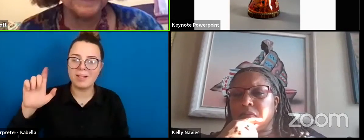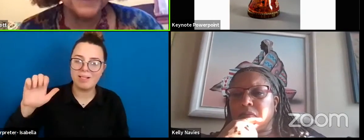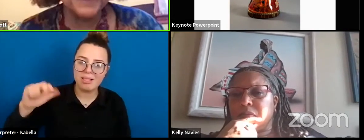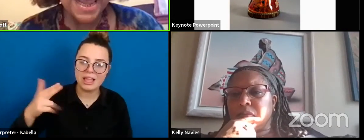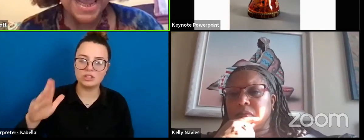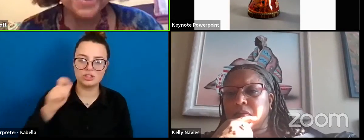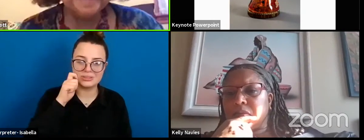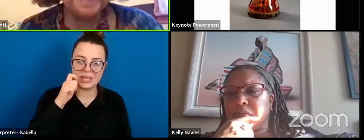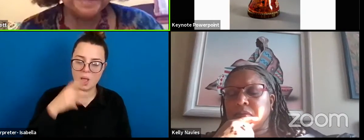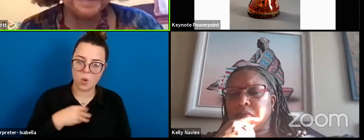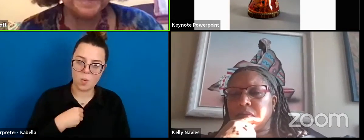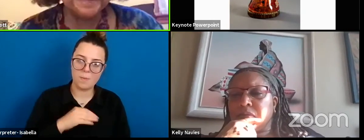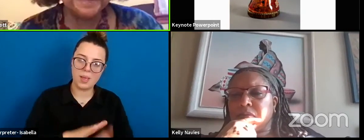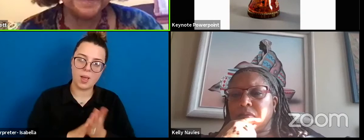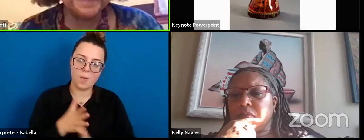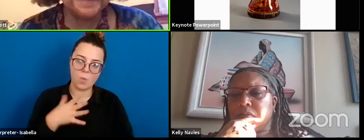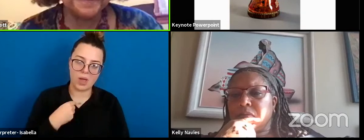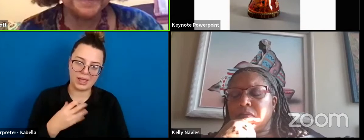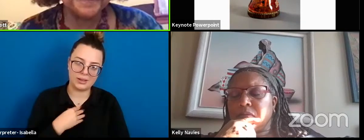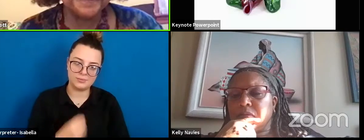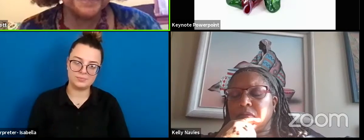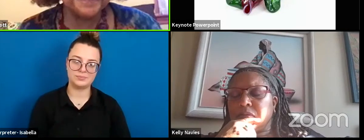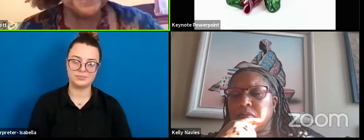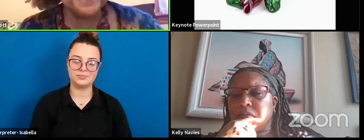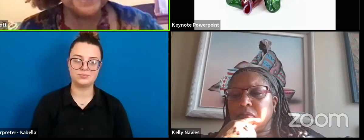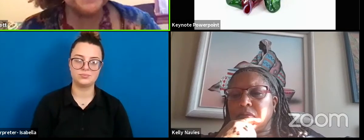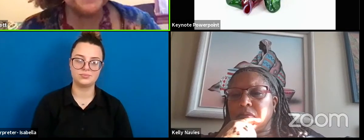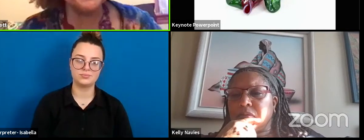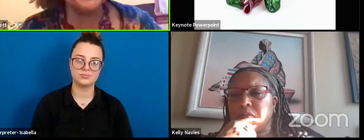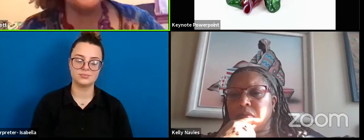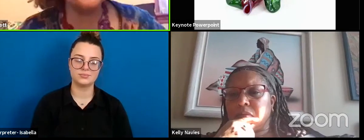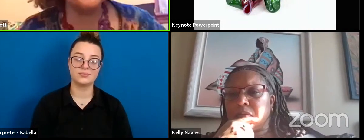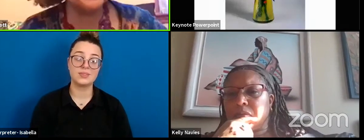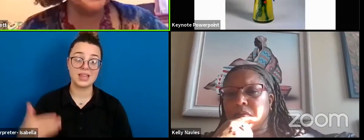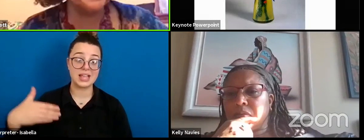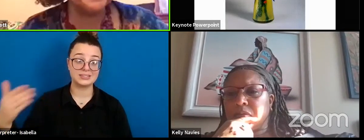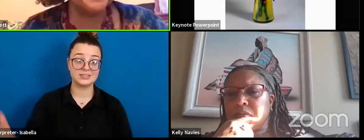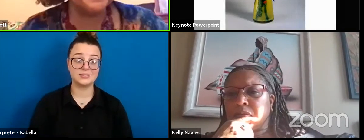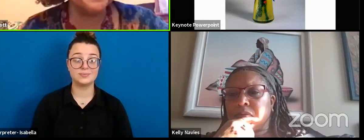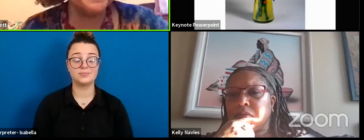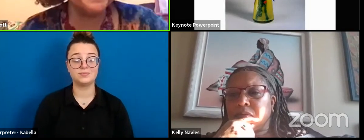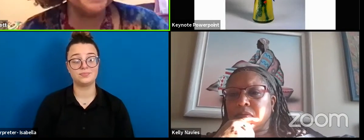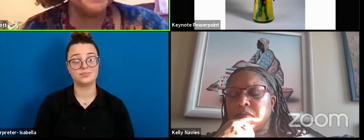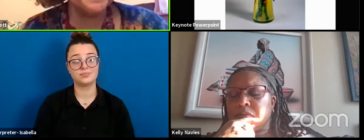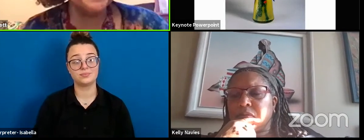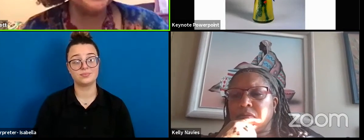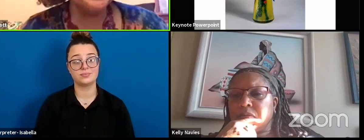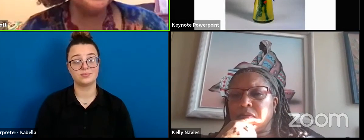Next.